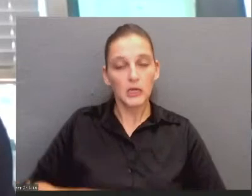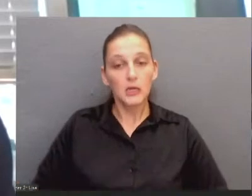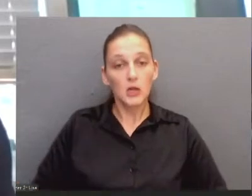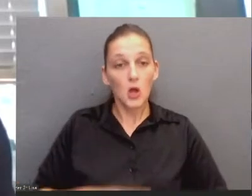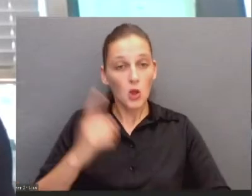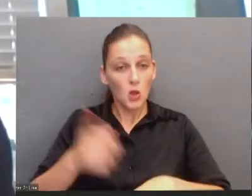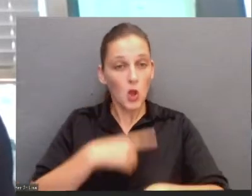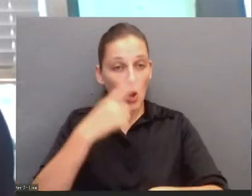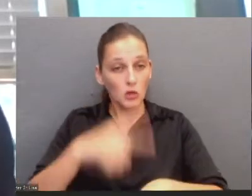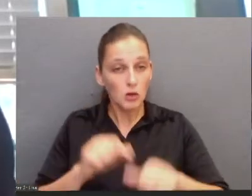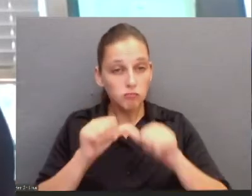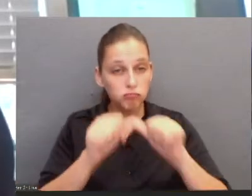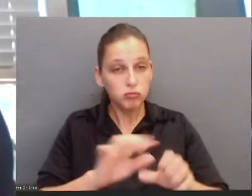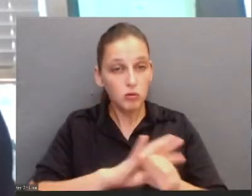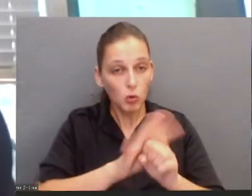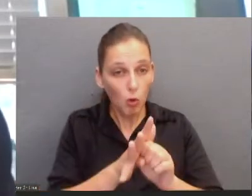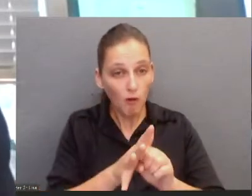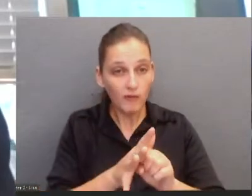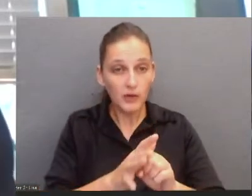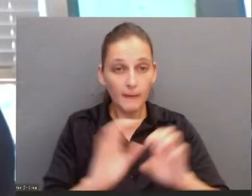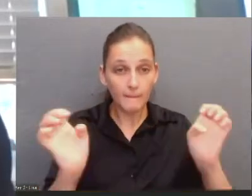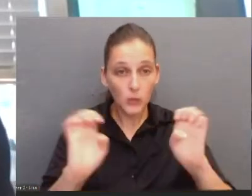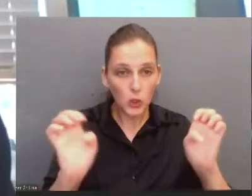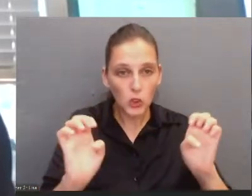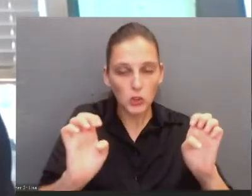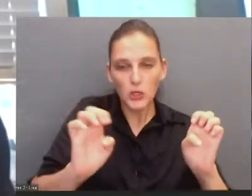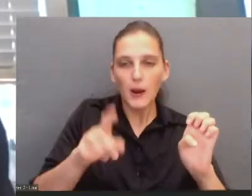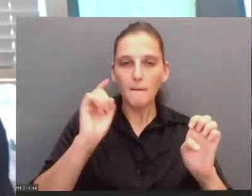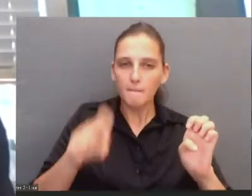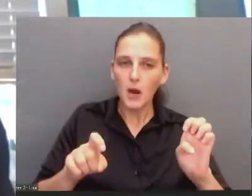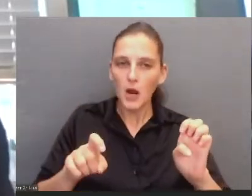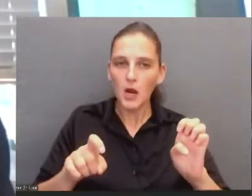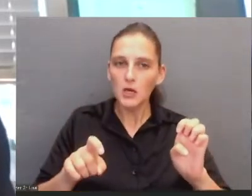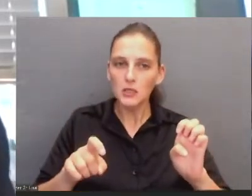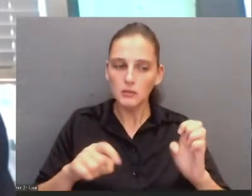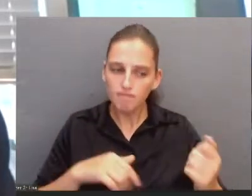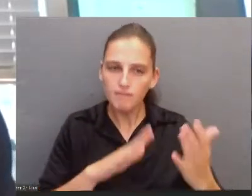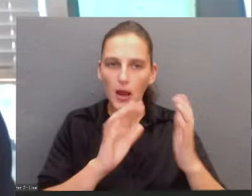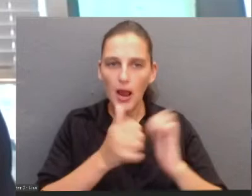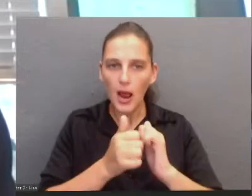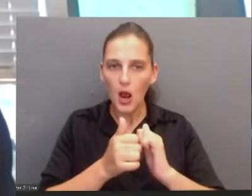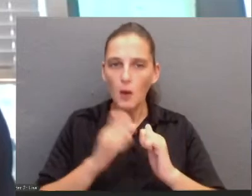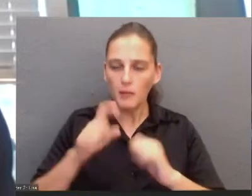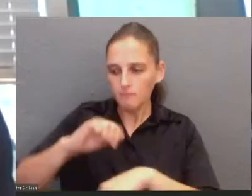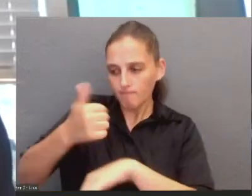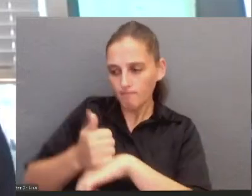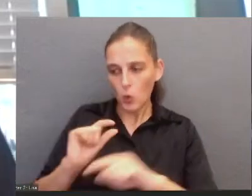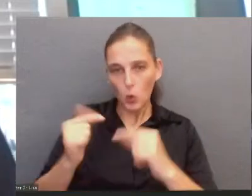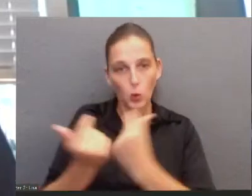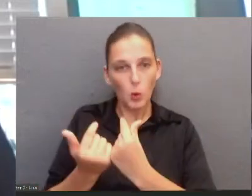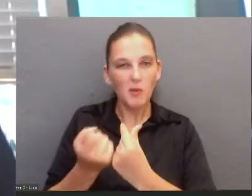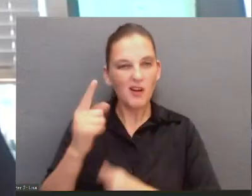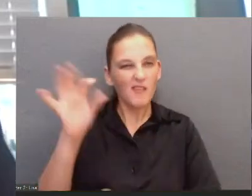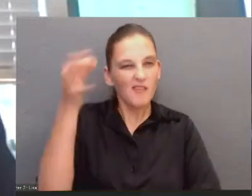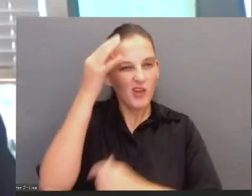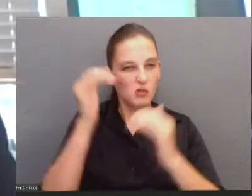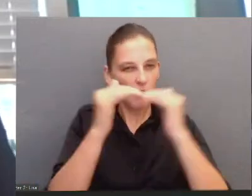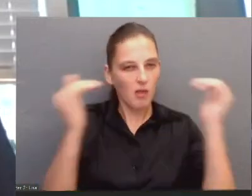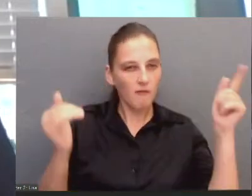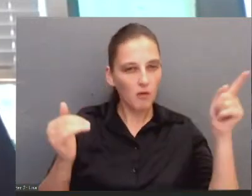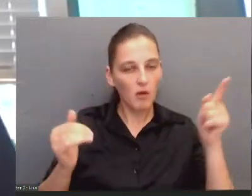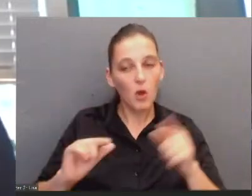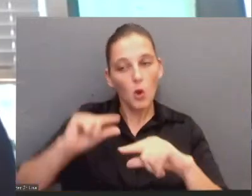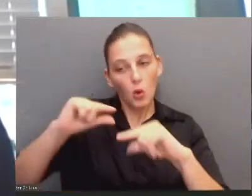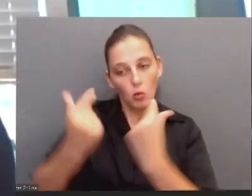and comprehensively is through the designation of a coordinated interagency group at the federal level that works together on a plan